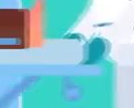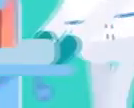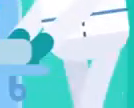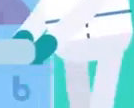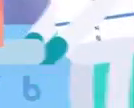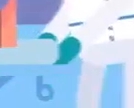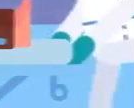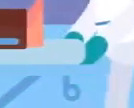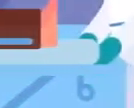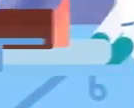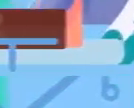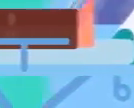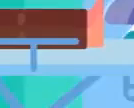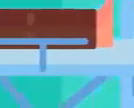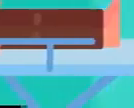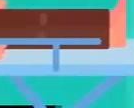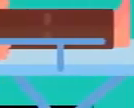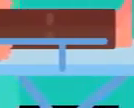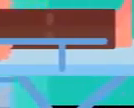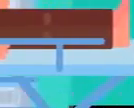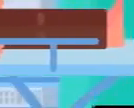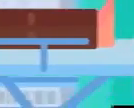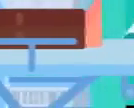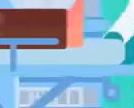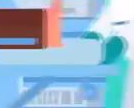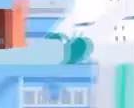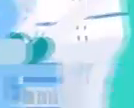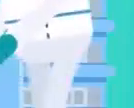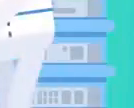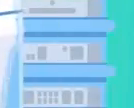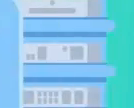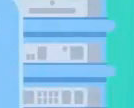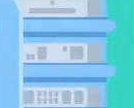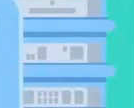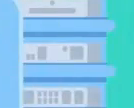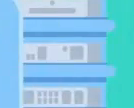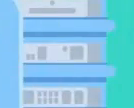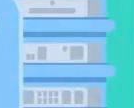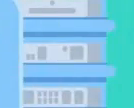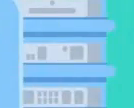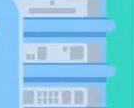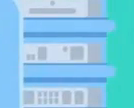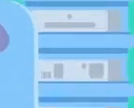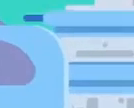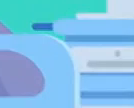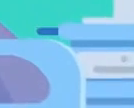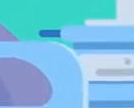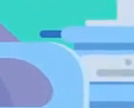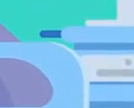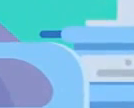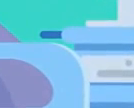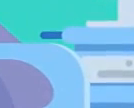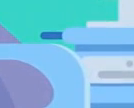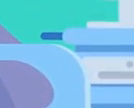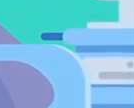9. On the 8th day, the symptoms are likely to be worsened for the patient who has coexisting medical conditions. Severe shortness